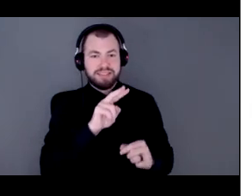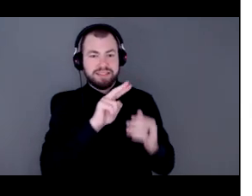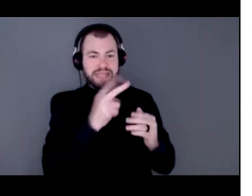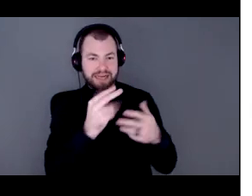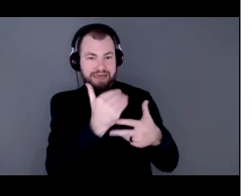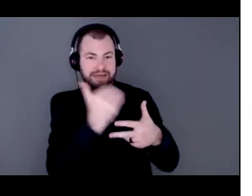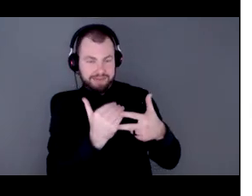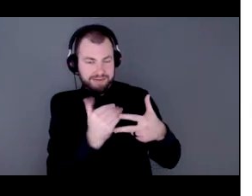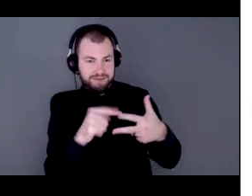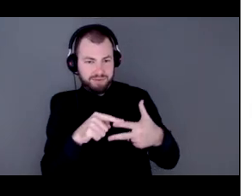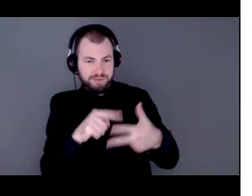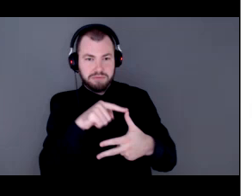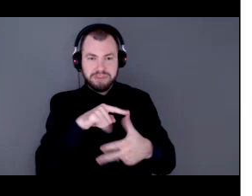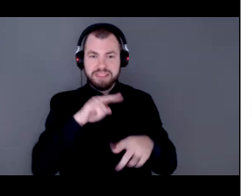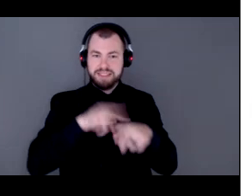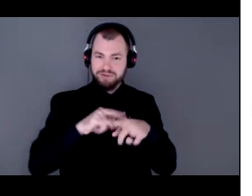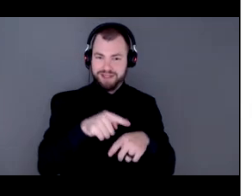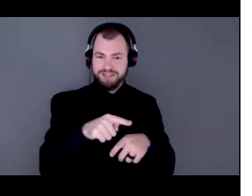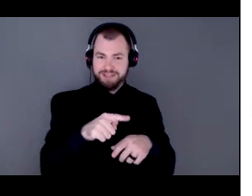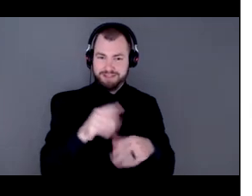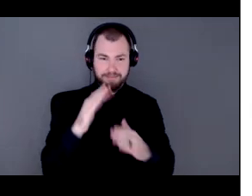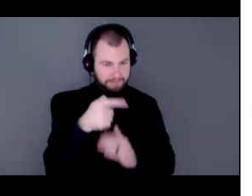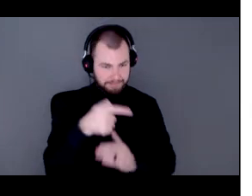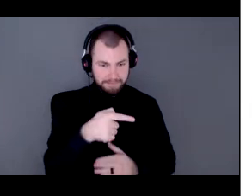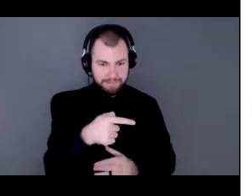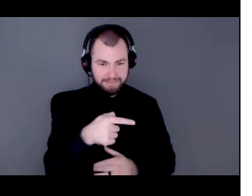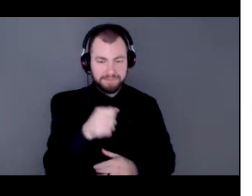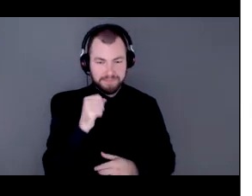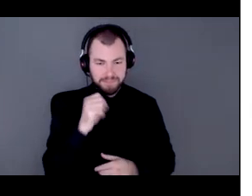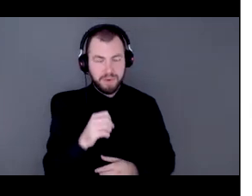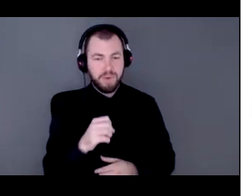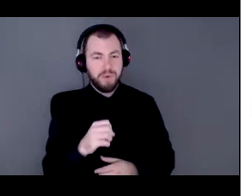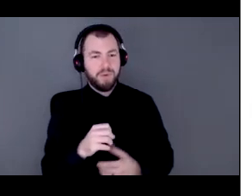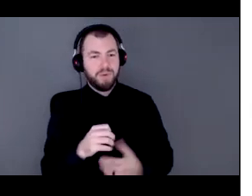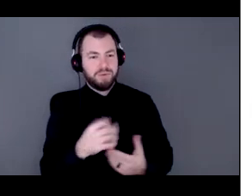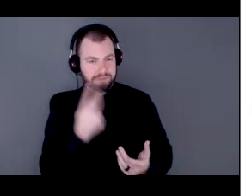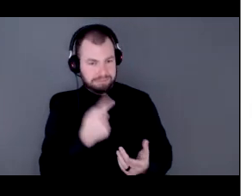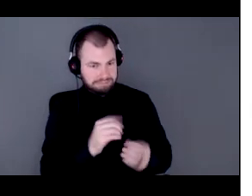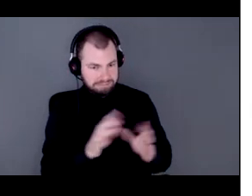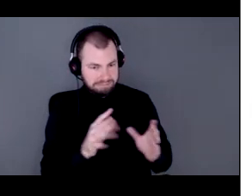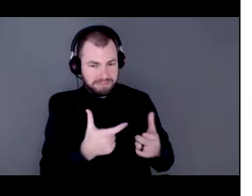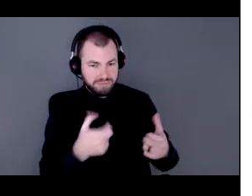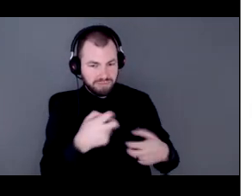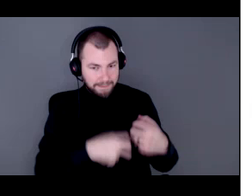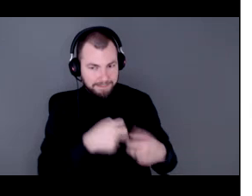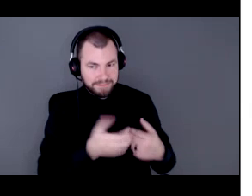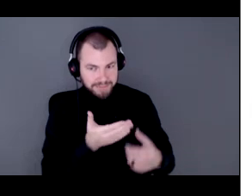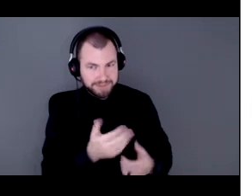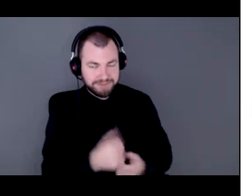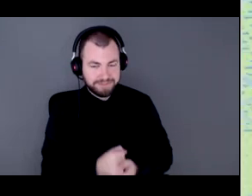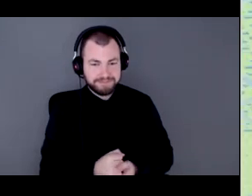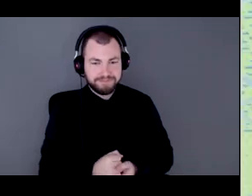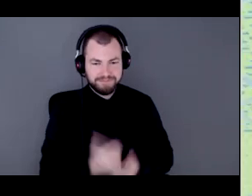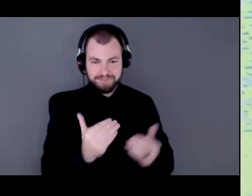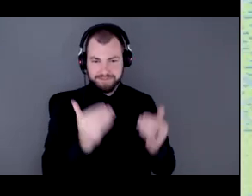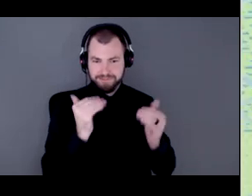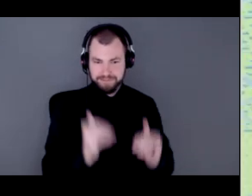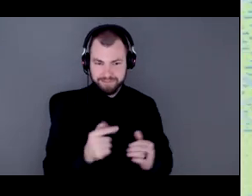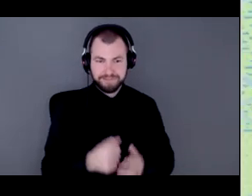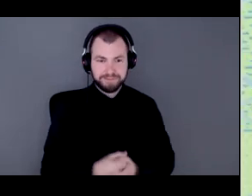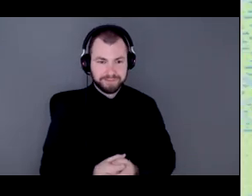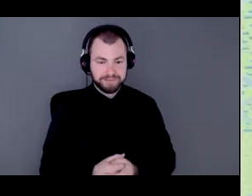like straws are a really, really big problem there. And lots of other things here. Next slide. This is the litter